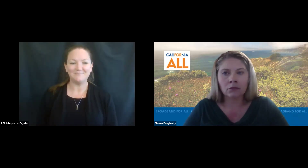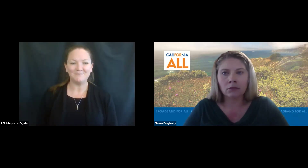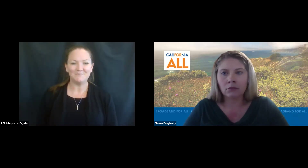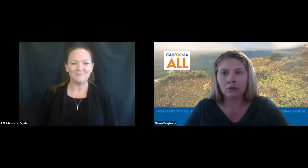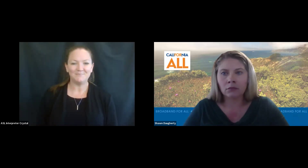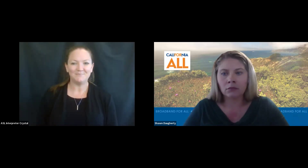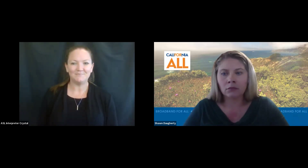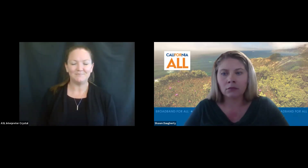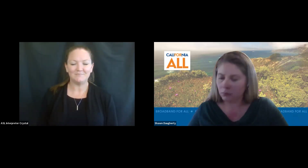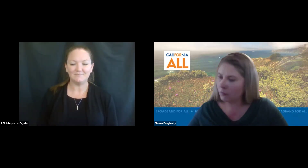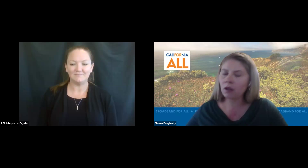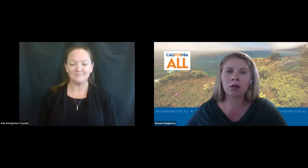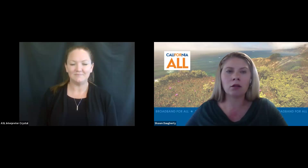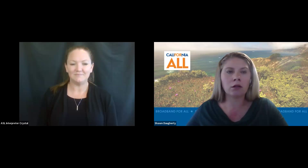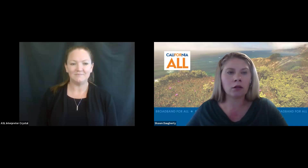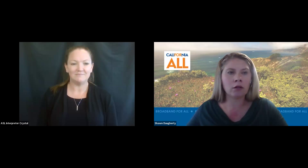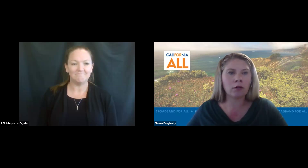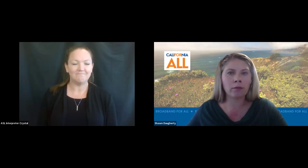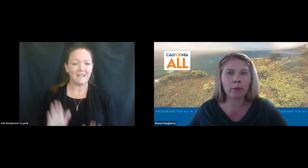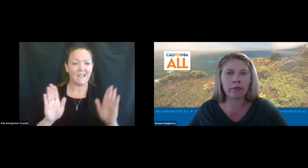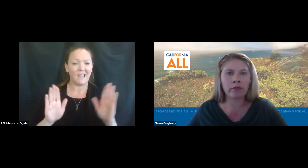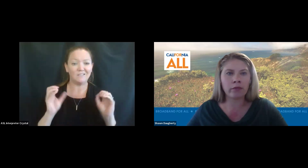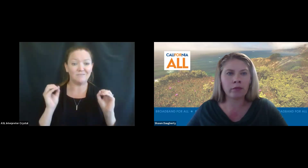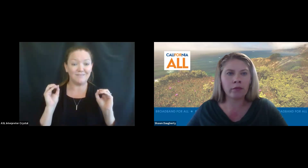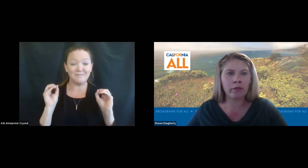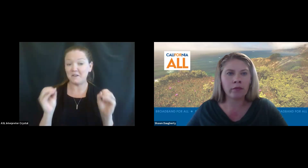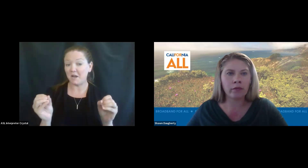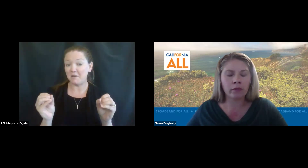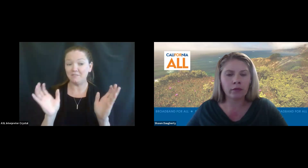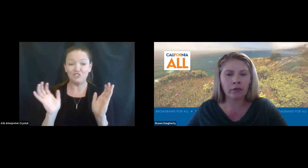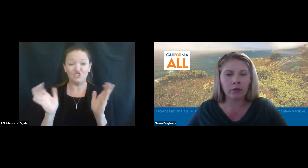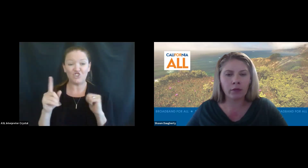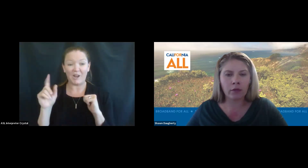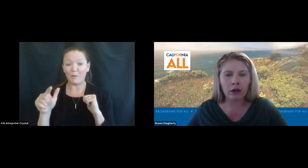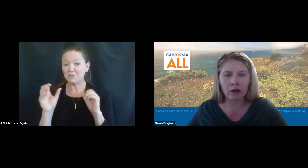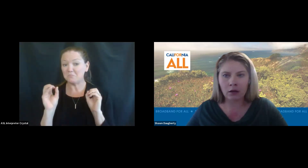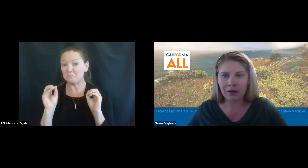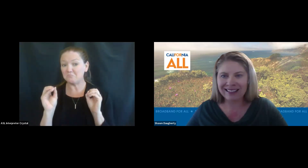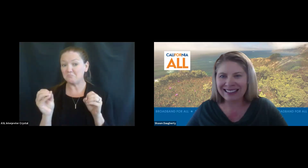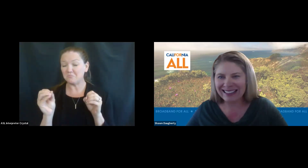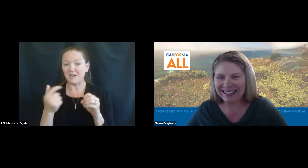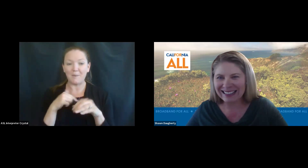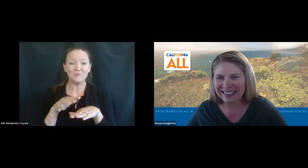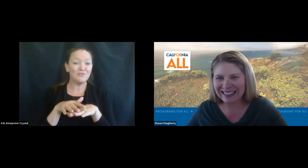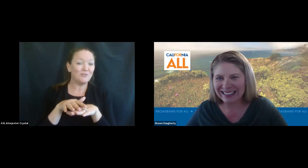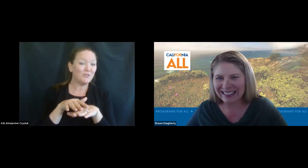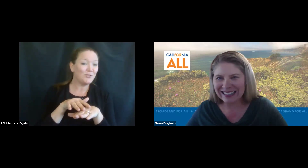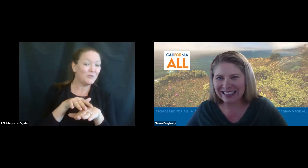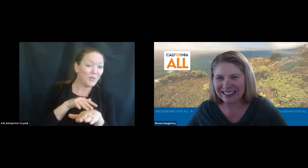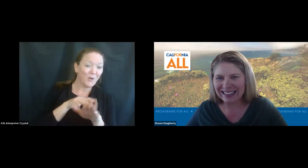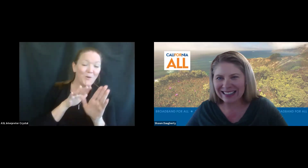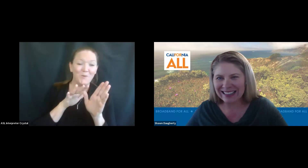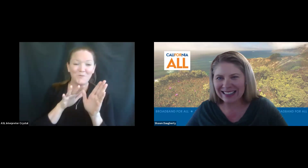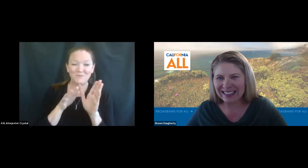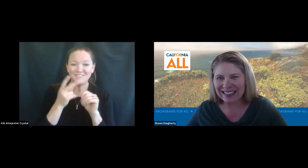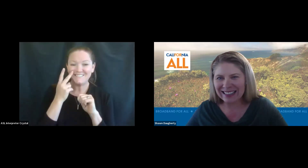I am seeing no hands and no chat. I'm going really slow in case folks are just